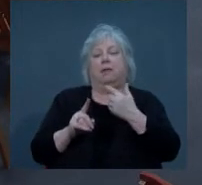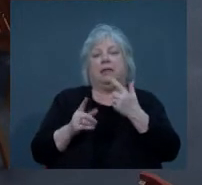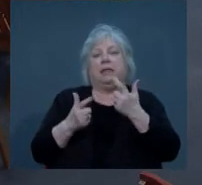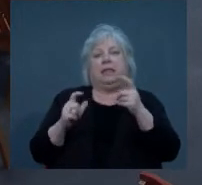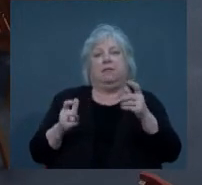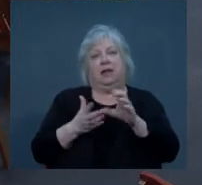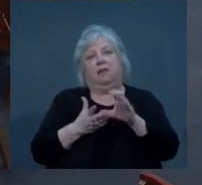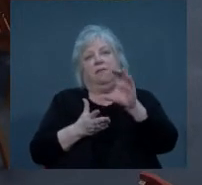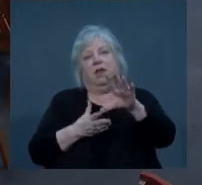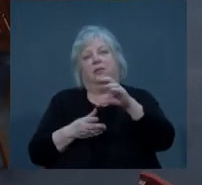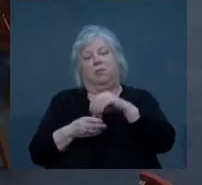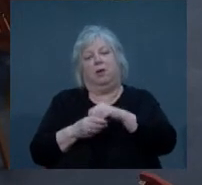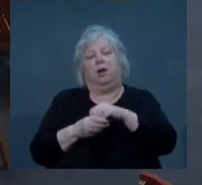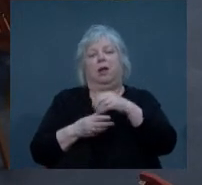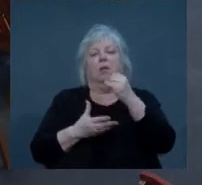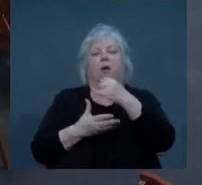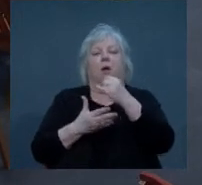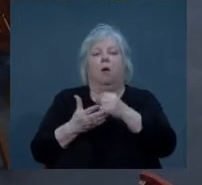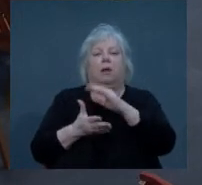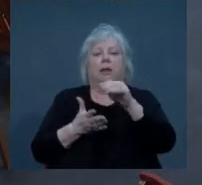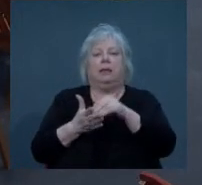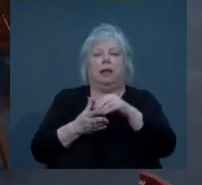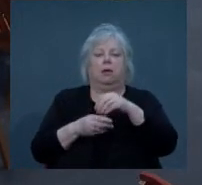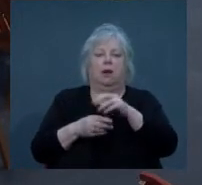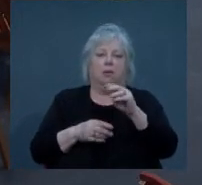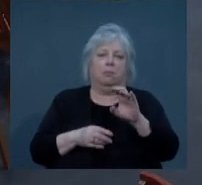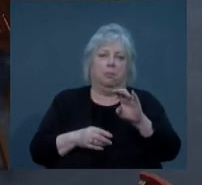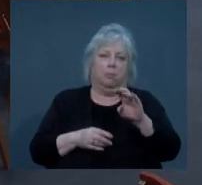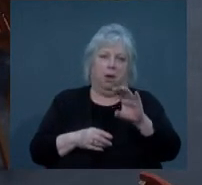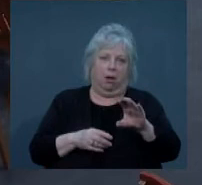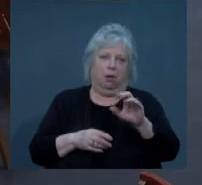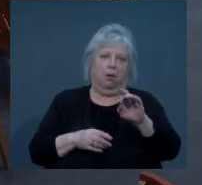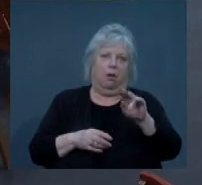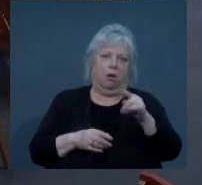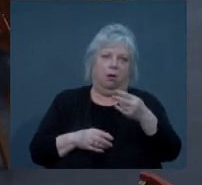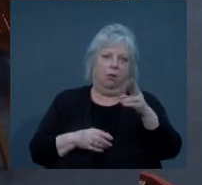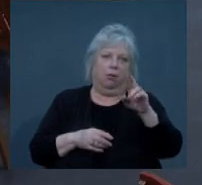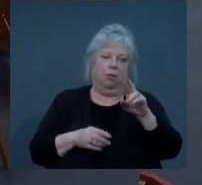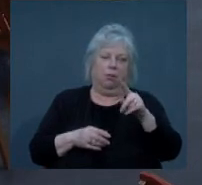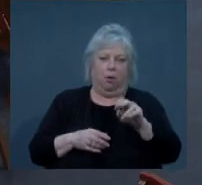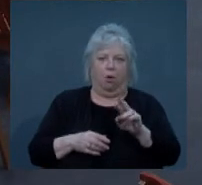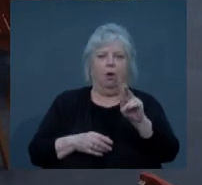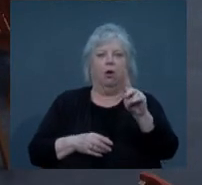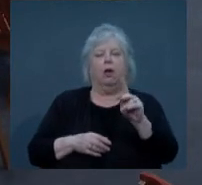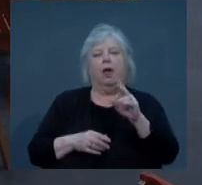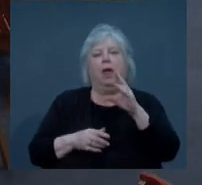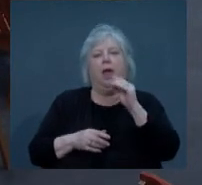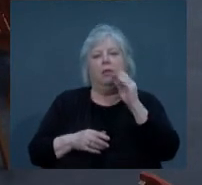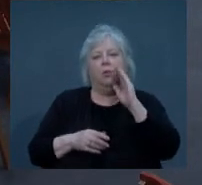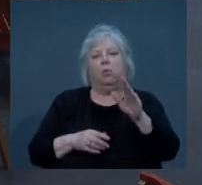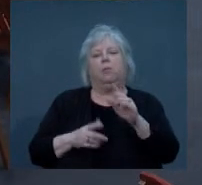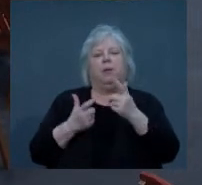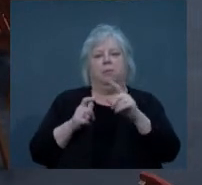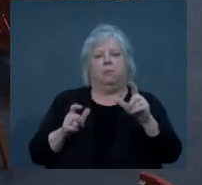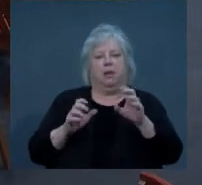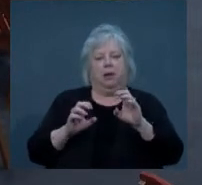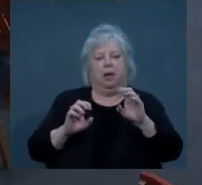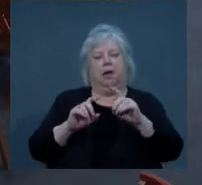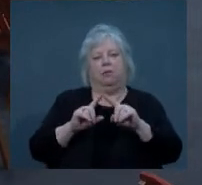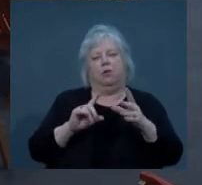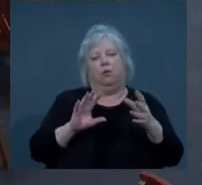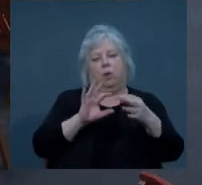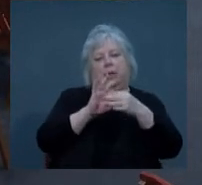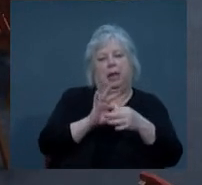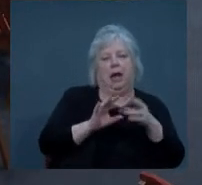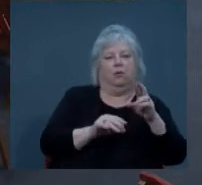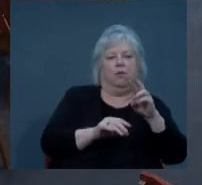where there is designated green space. And there's a real effort to connect the river market through to MacArthur Park.